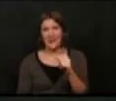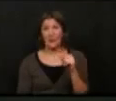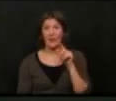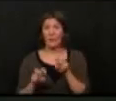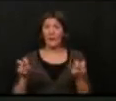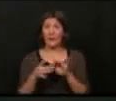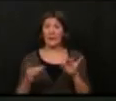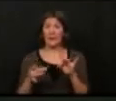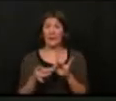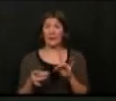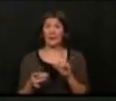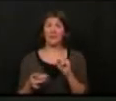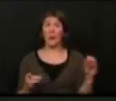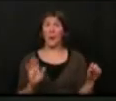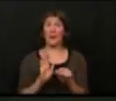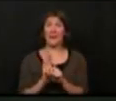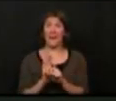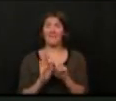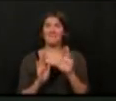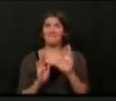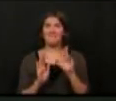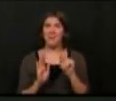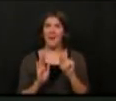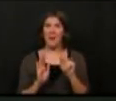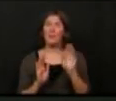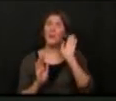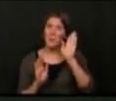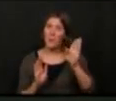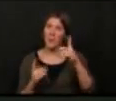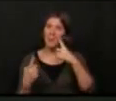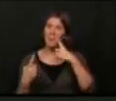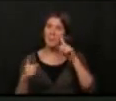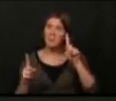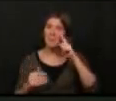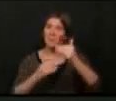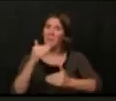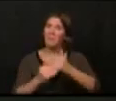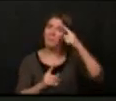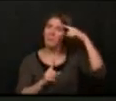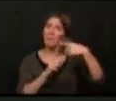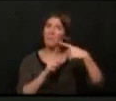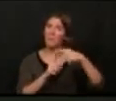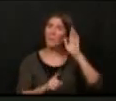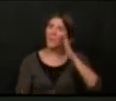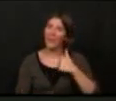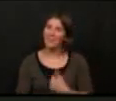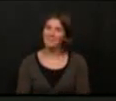like it's, but it's, we'll get through this. You know, it's.